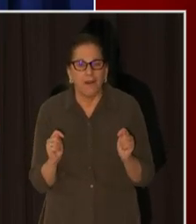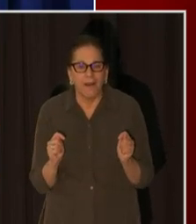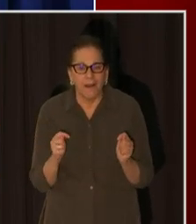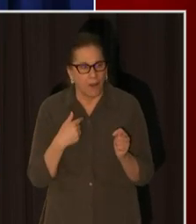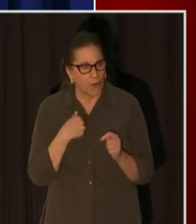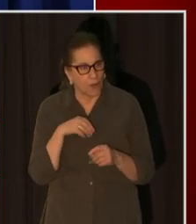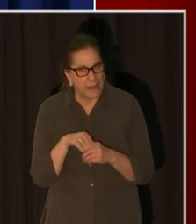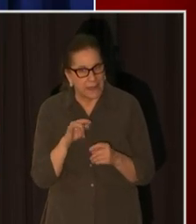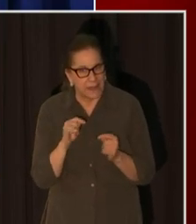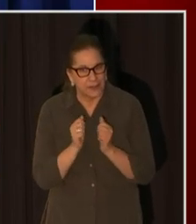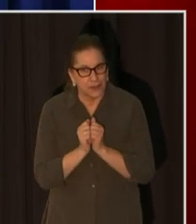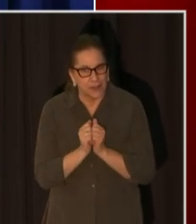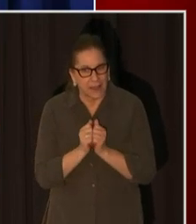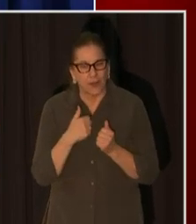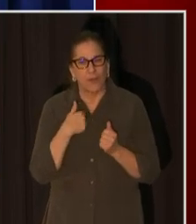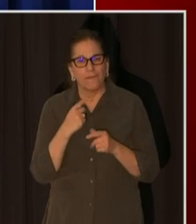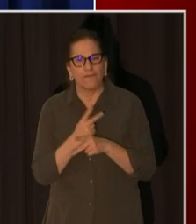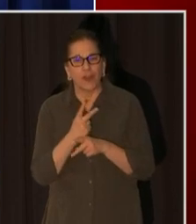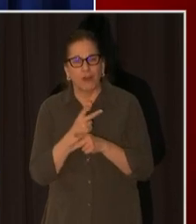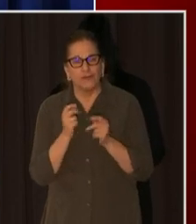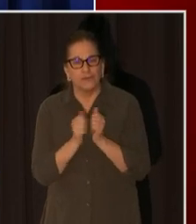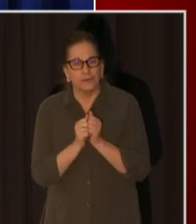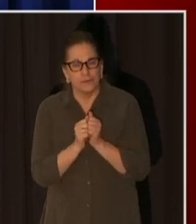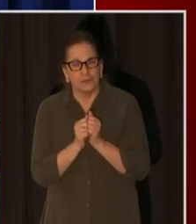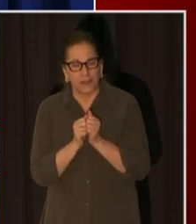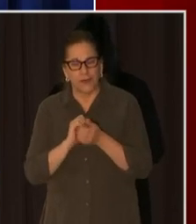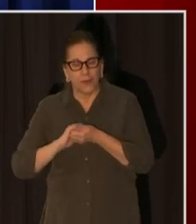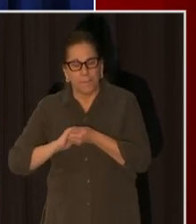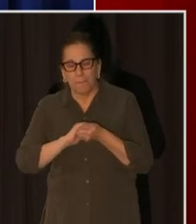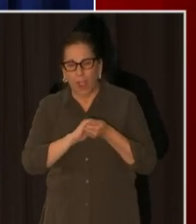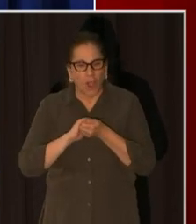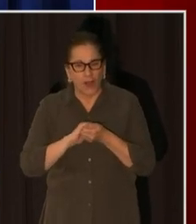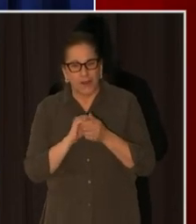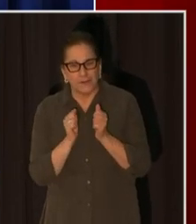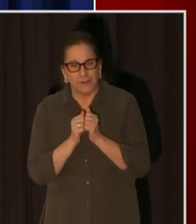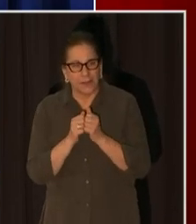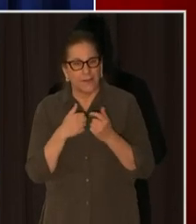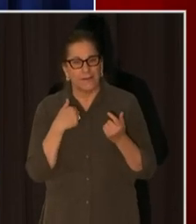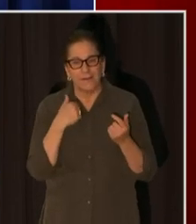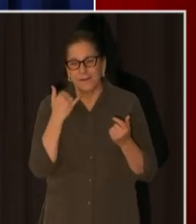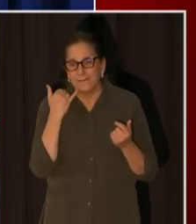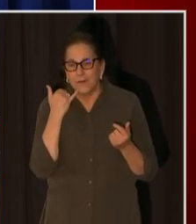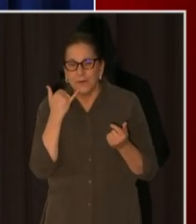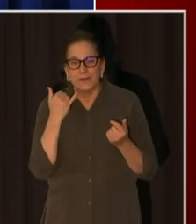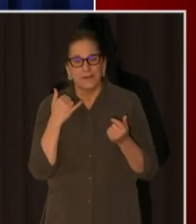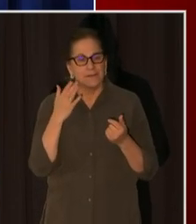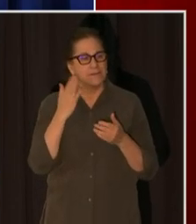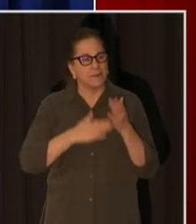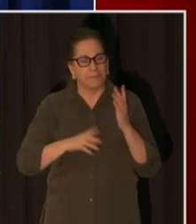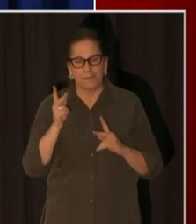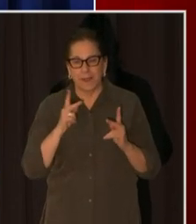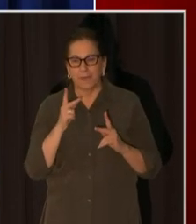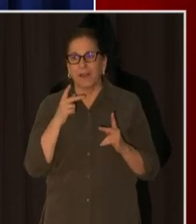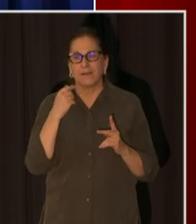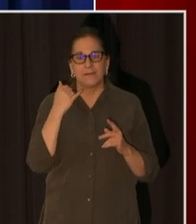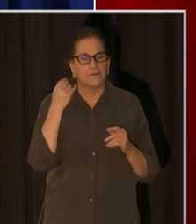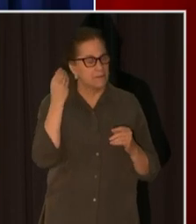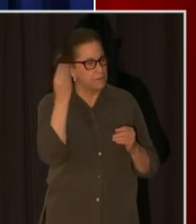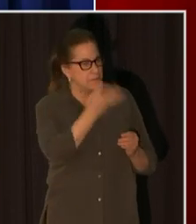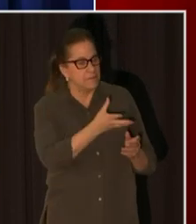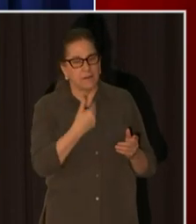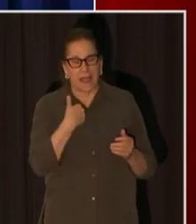loans went to people in wards 5 and 6 and 7 and 8. And some of those loans were very, very small loans. Who Life